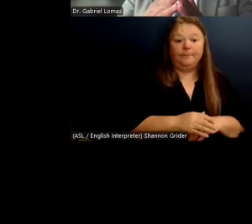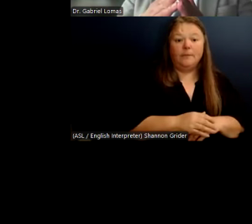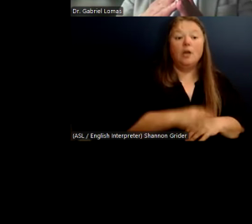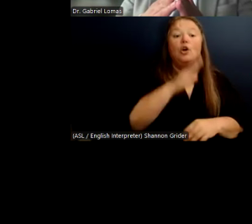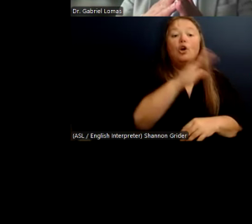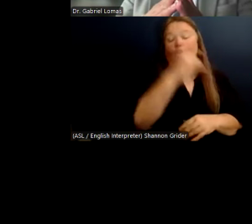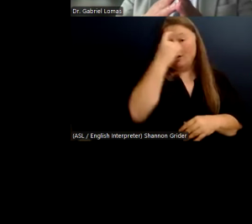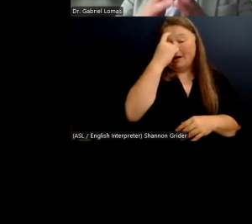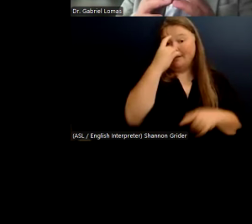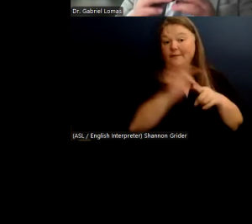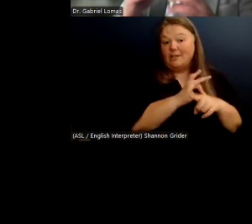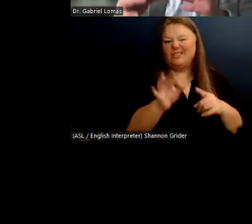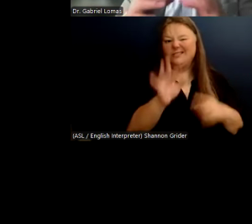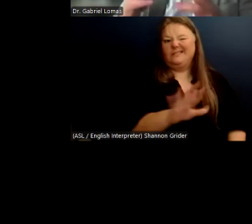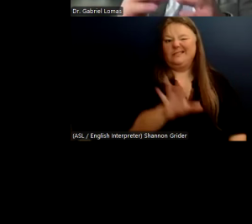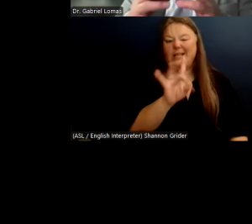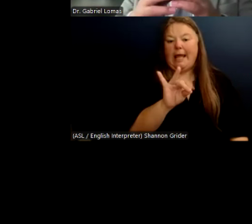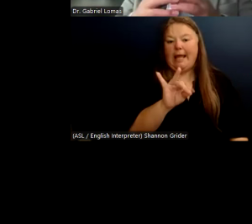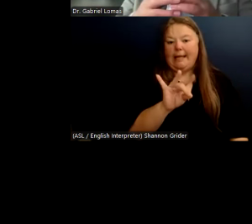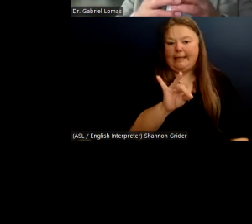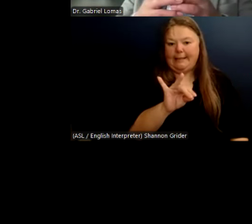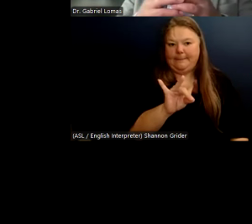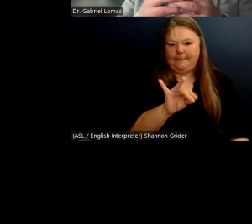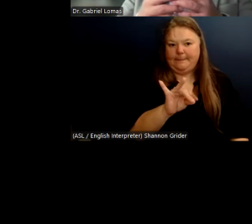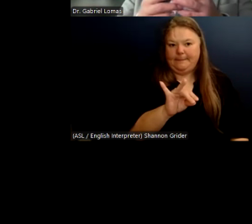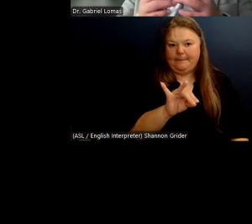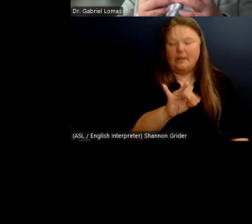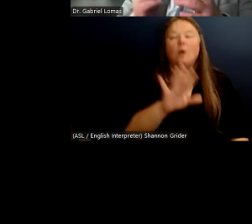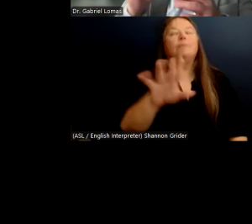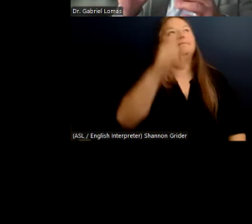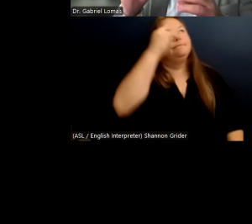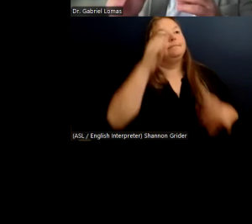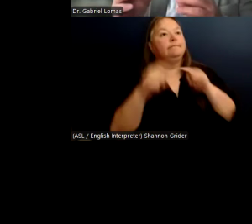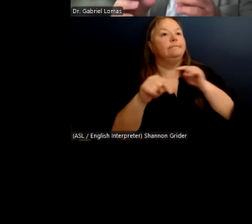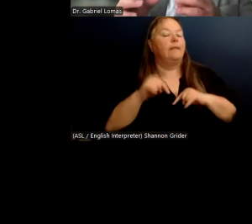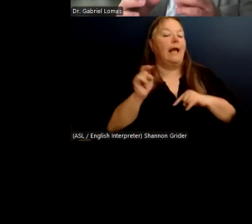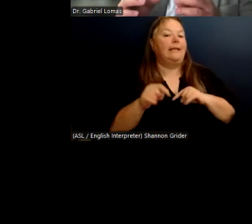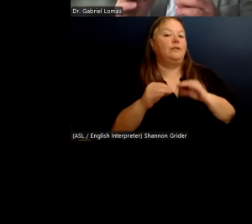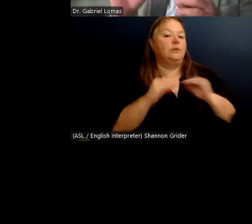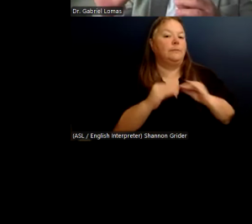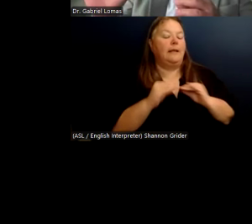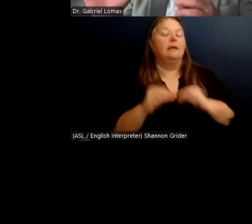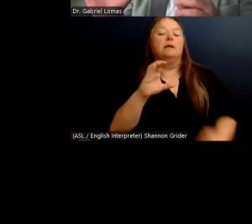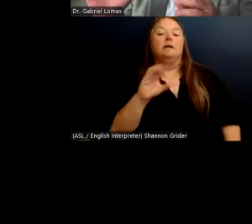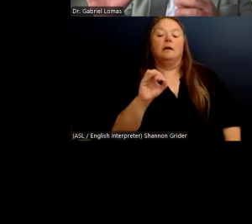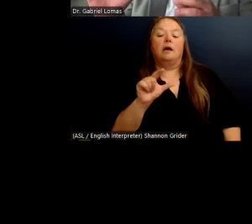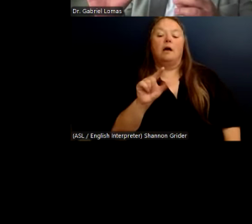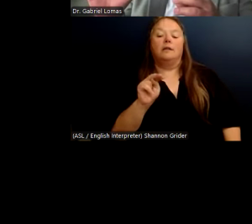there. I didn't give you guys an explanation of cognition before this. So an average cognitive score is